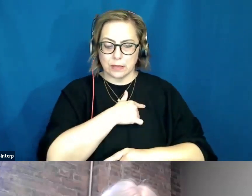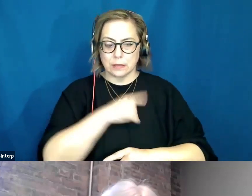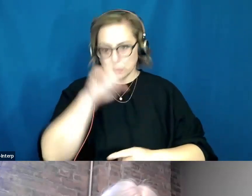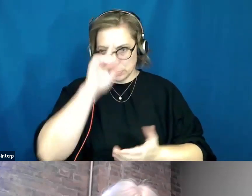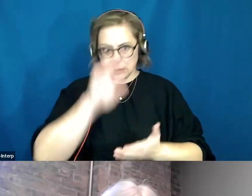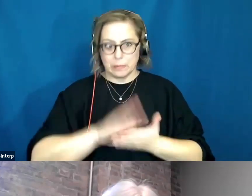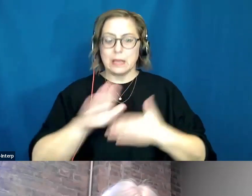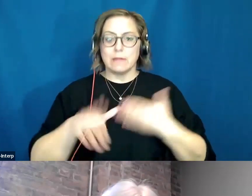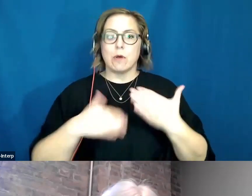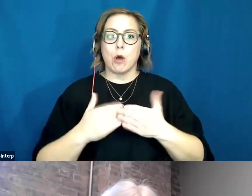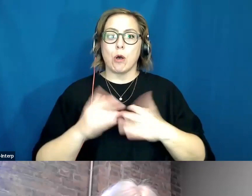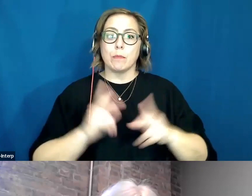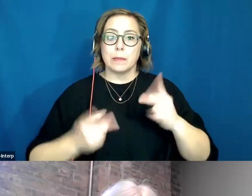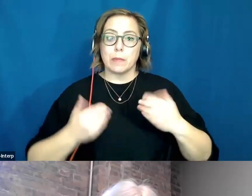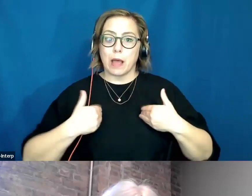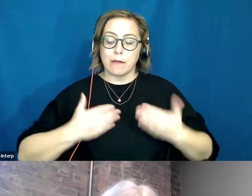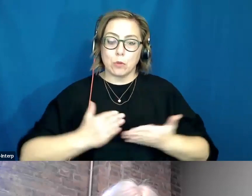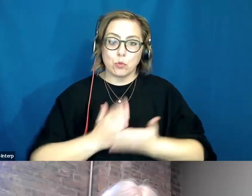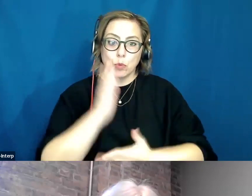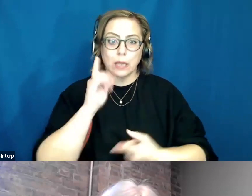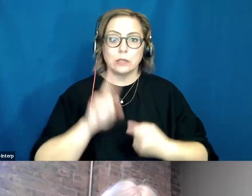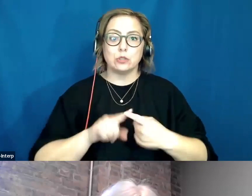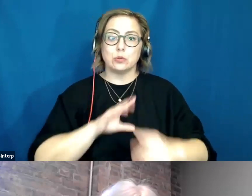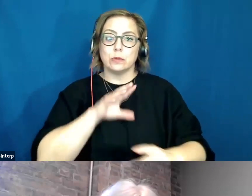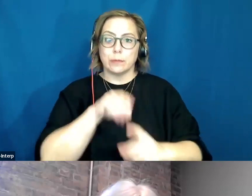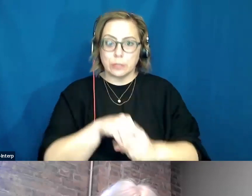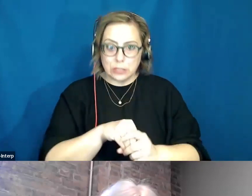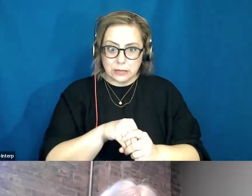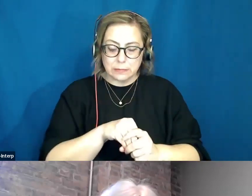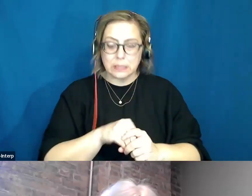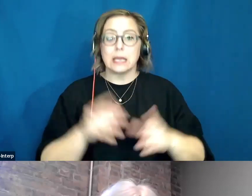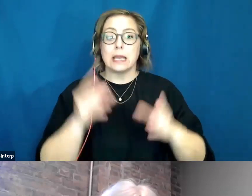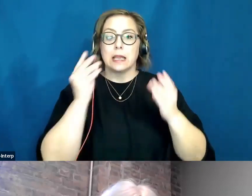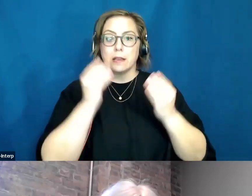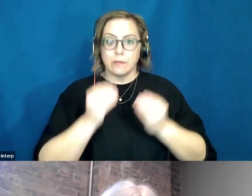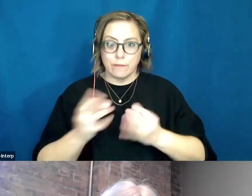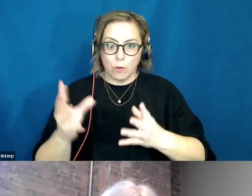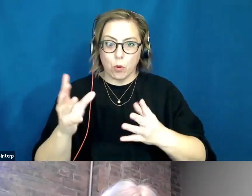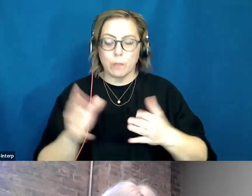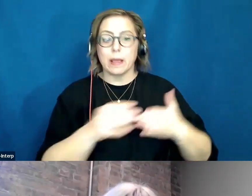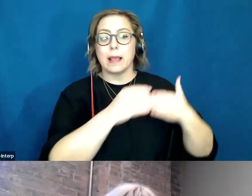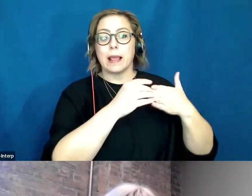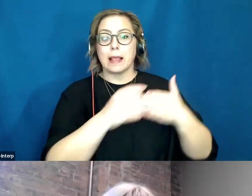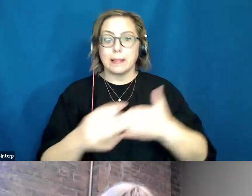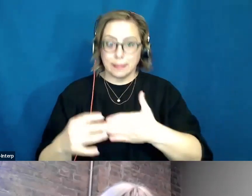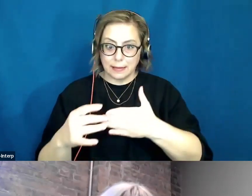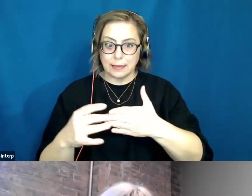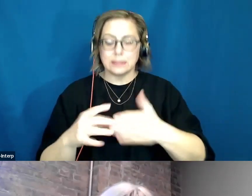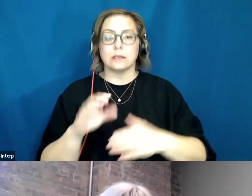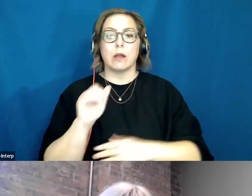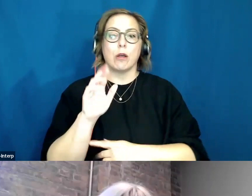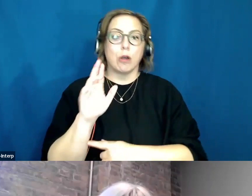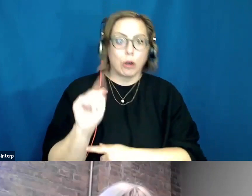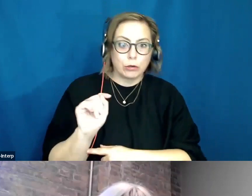all people have a right to participate in, inform, and lead arts and culture.